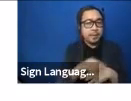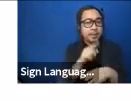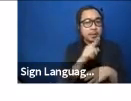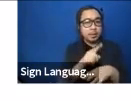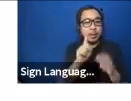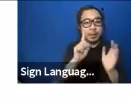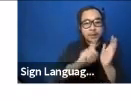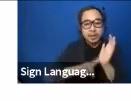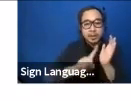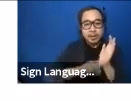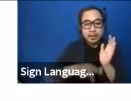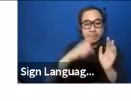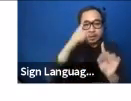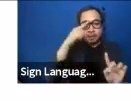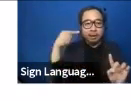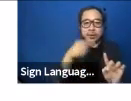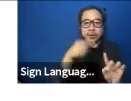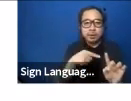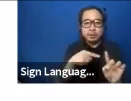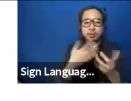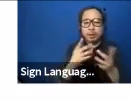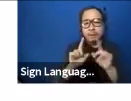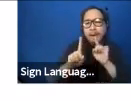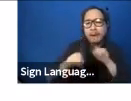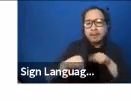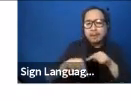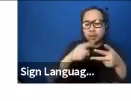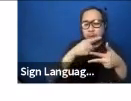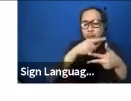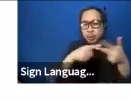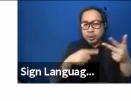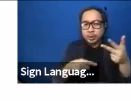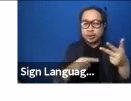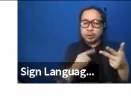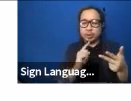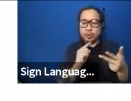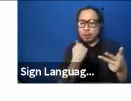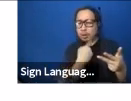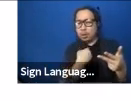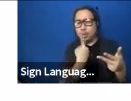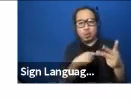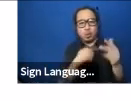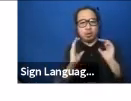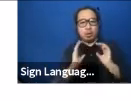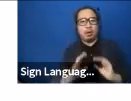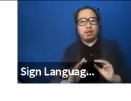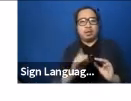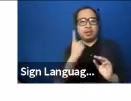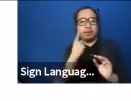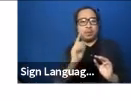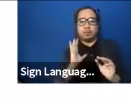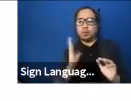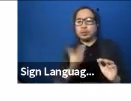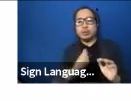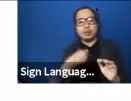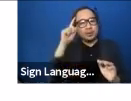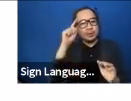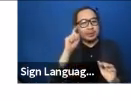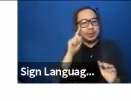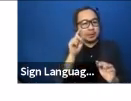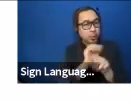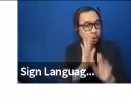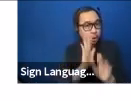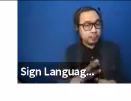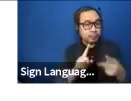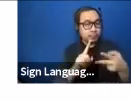aims to answer the question, first, who are the clients of a transgender sex worker? Do they practice risk